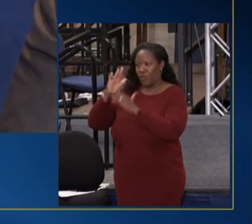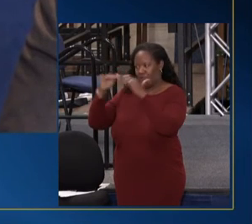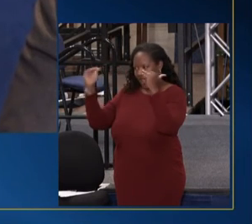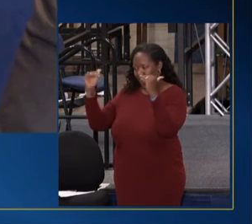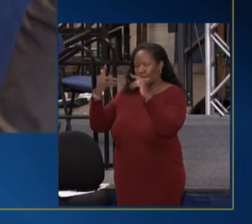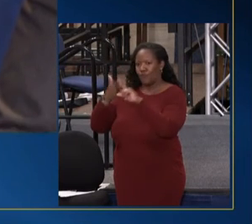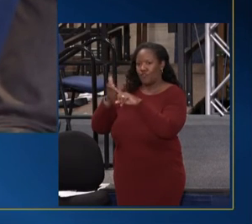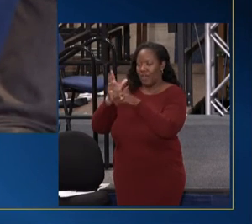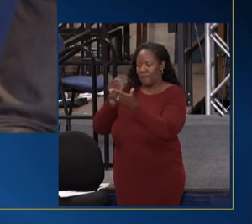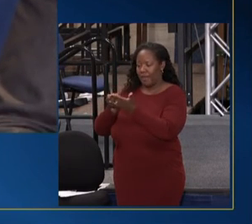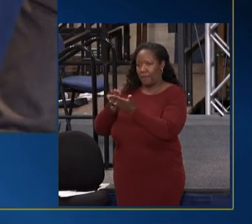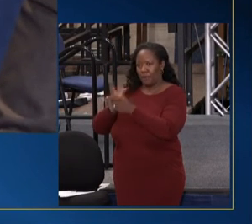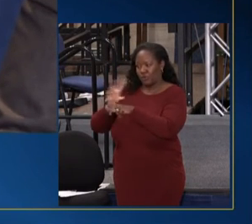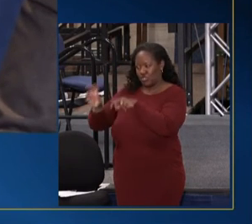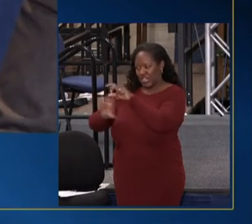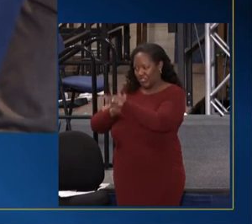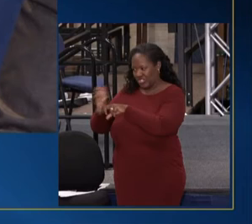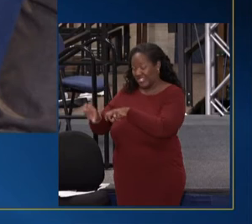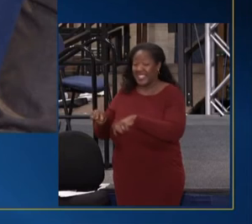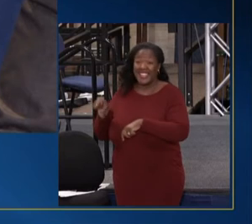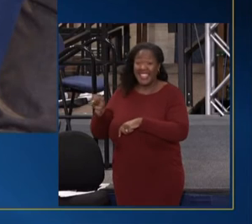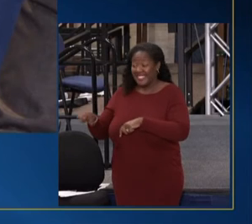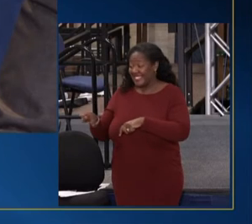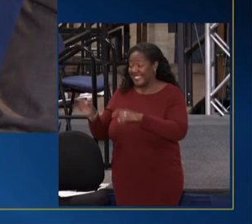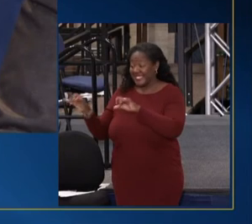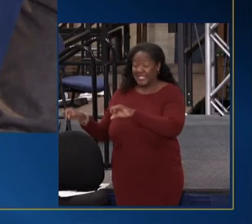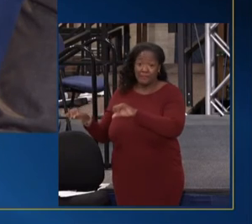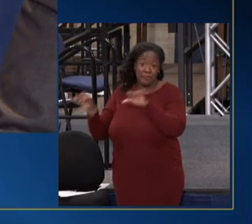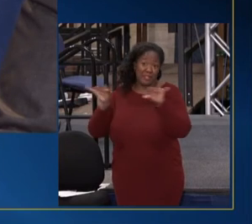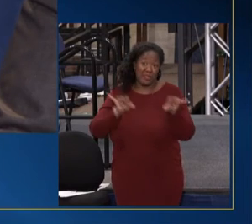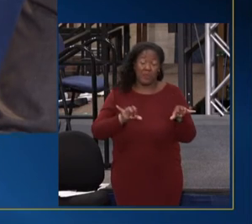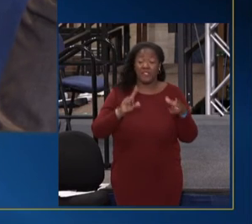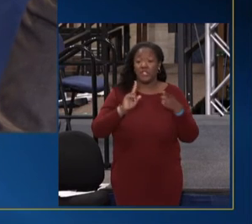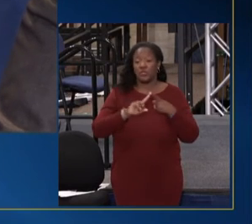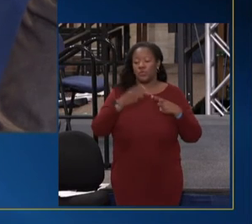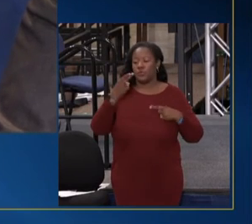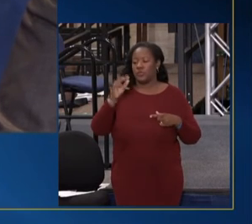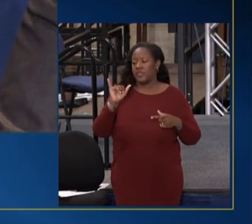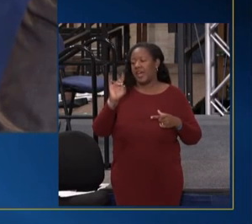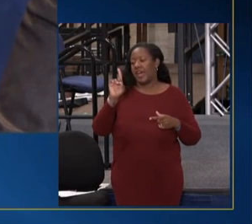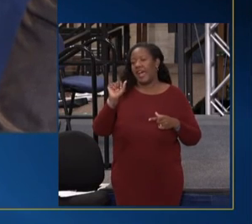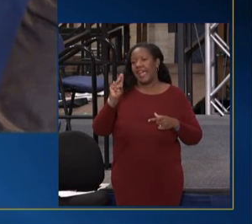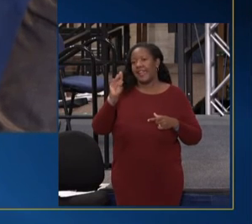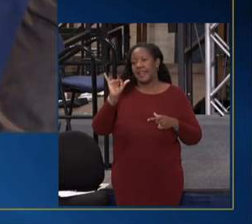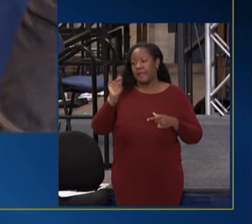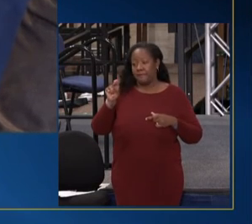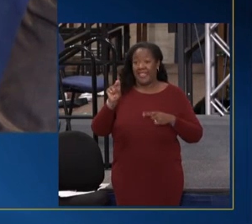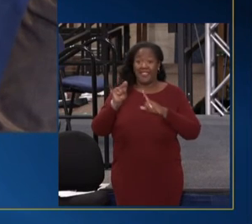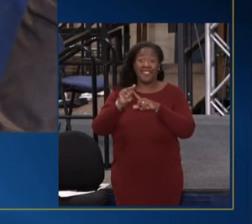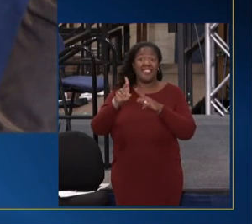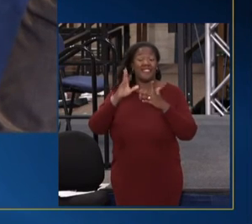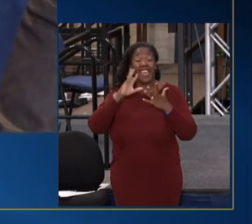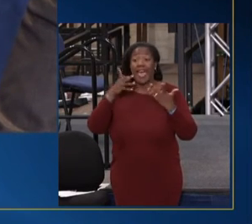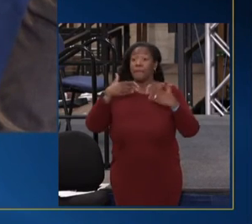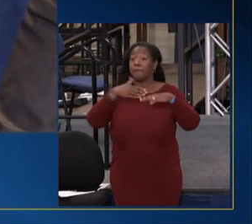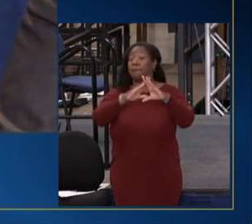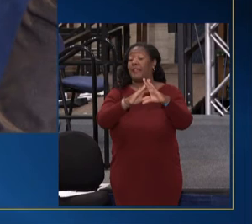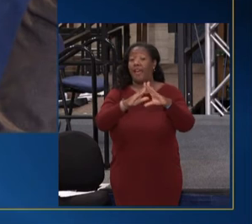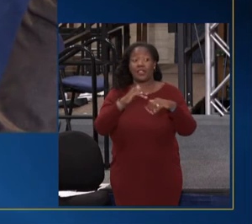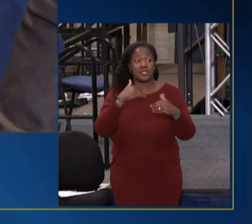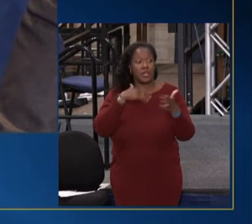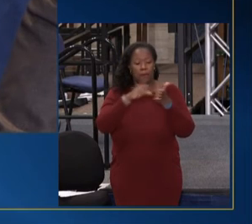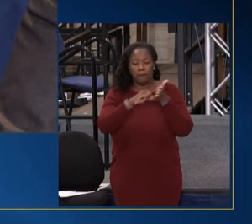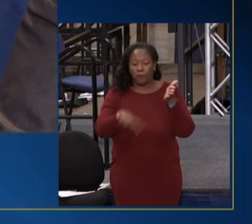This really could be like the trans equivalent of the Hyde Amendment, right? Which has blocked Medicaid and other federal programs from ensuring abortions